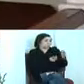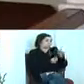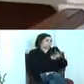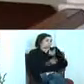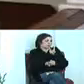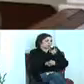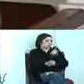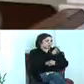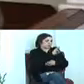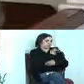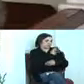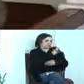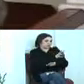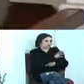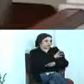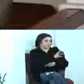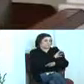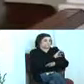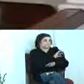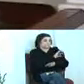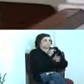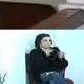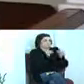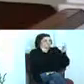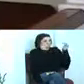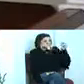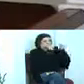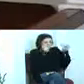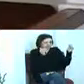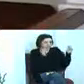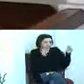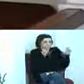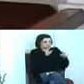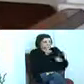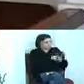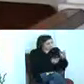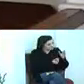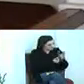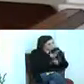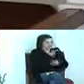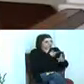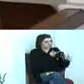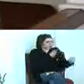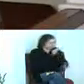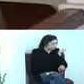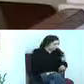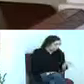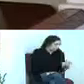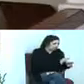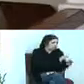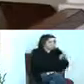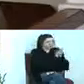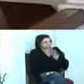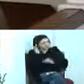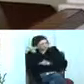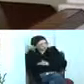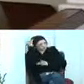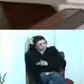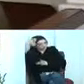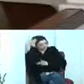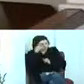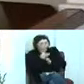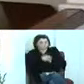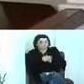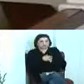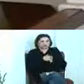To our next level. Just like we had to grow from childbirth to adults, our